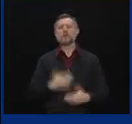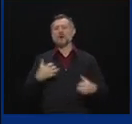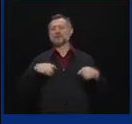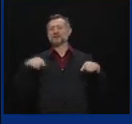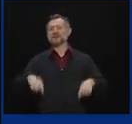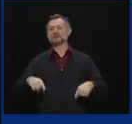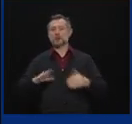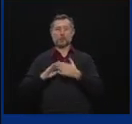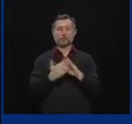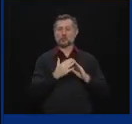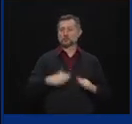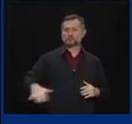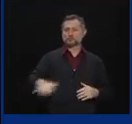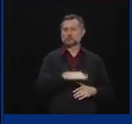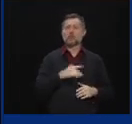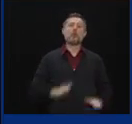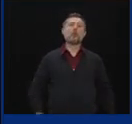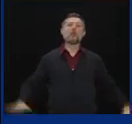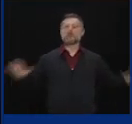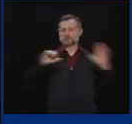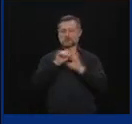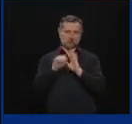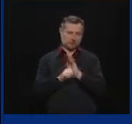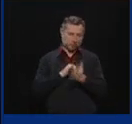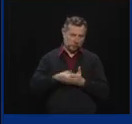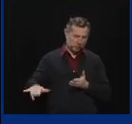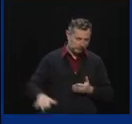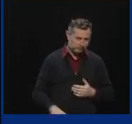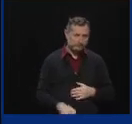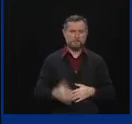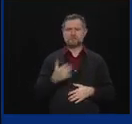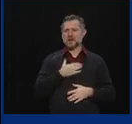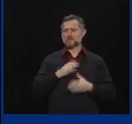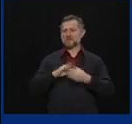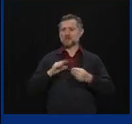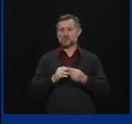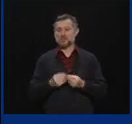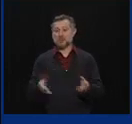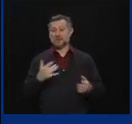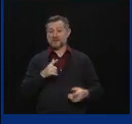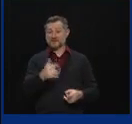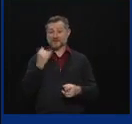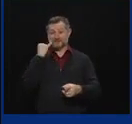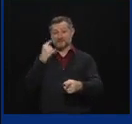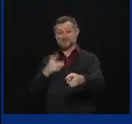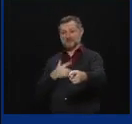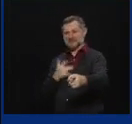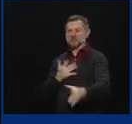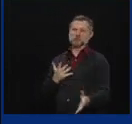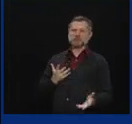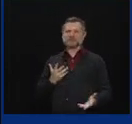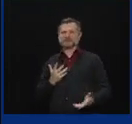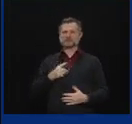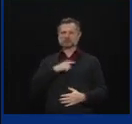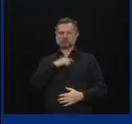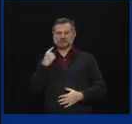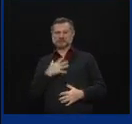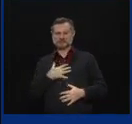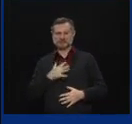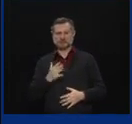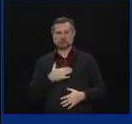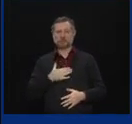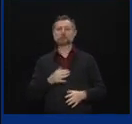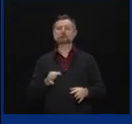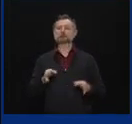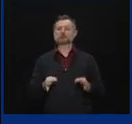across the state have heard me loud and clear. If you feel at risk, and I will tell you, my judgment is you are at risk if you're living in a high transmission